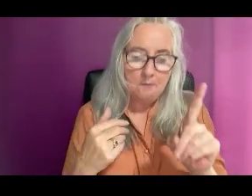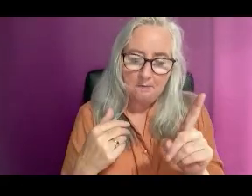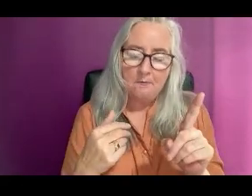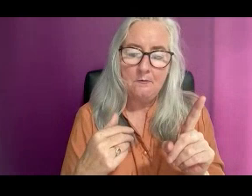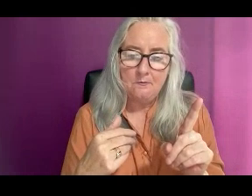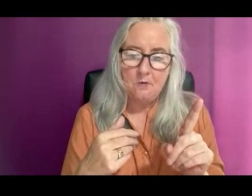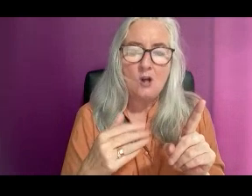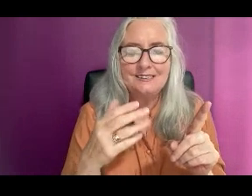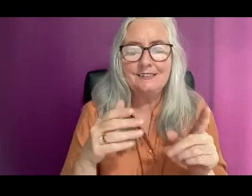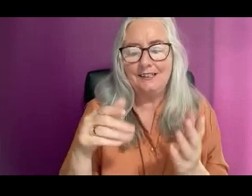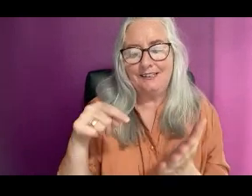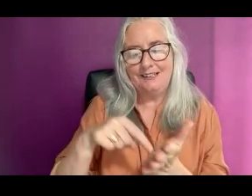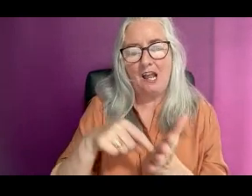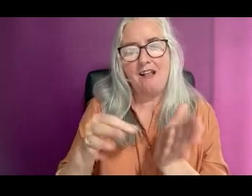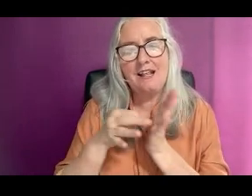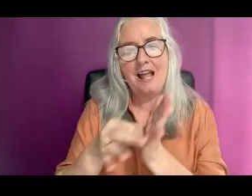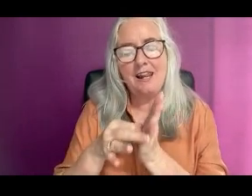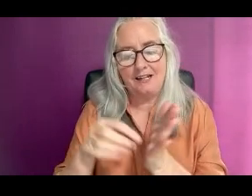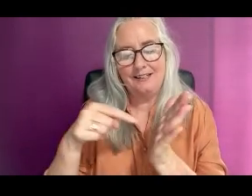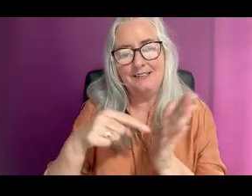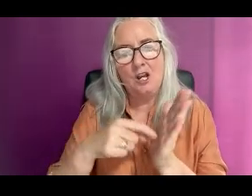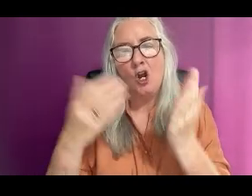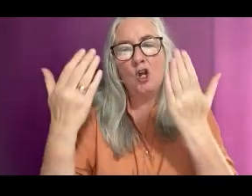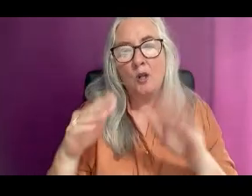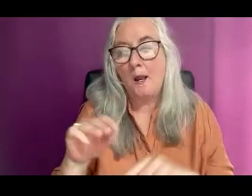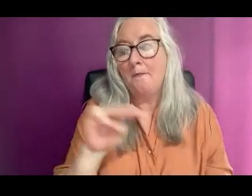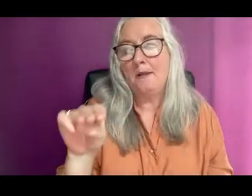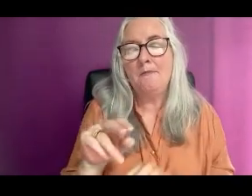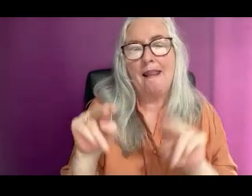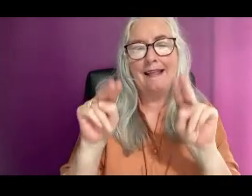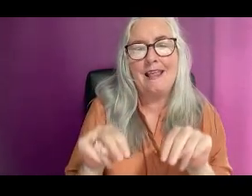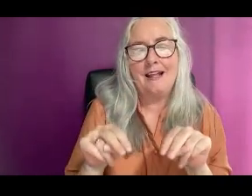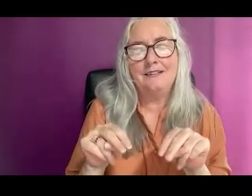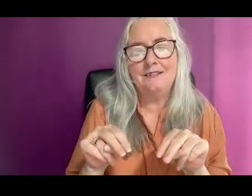the guidelines to highlight the fact that people can also